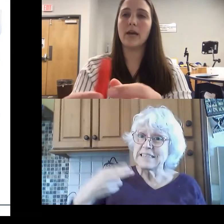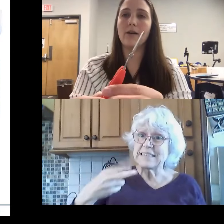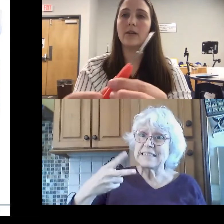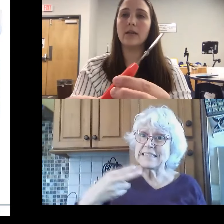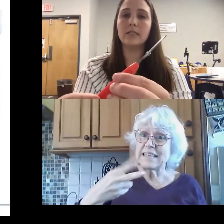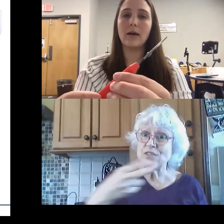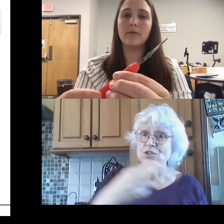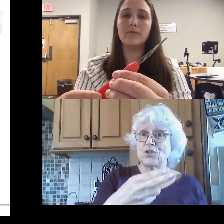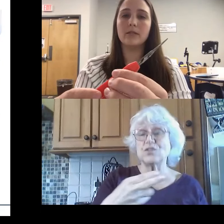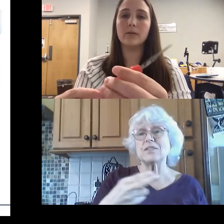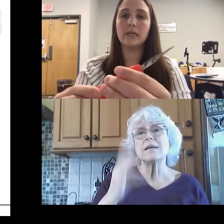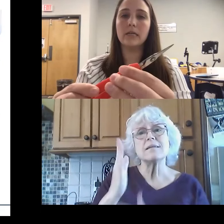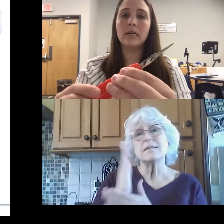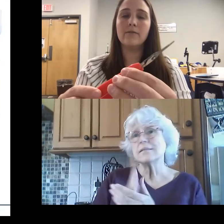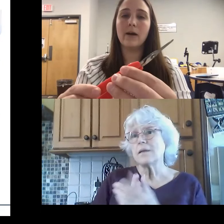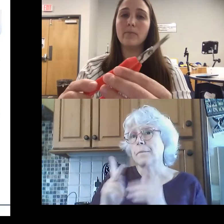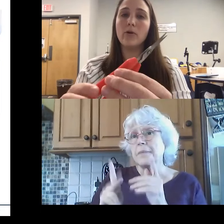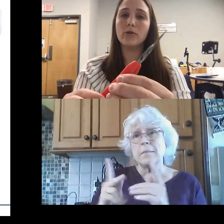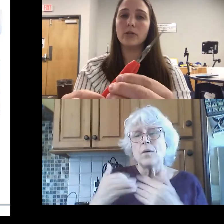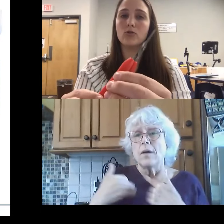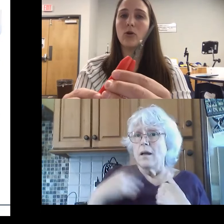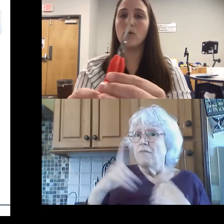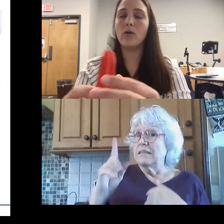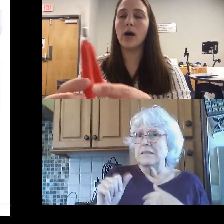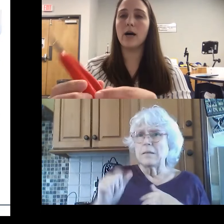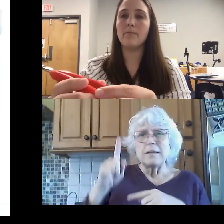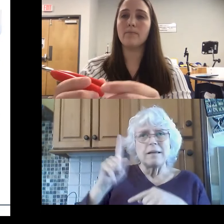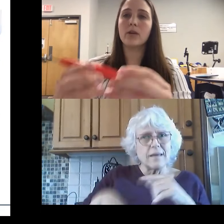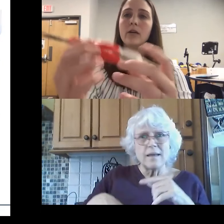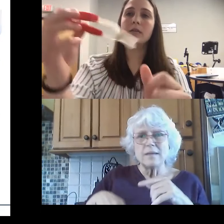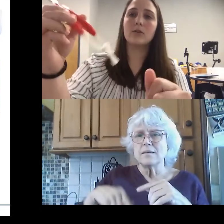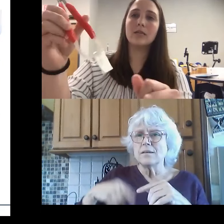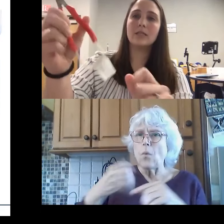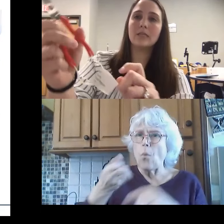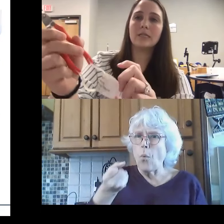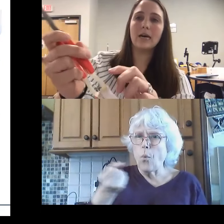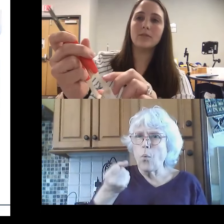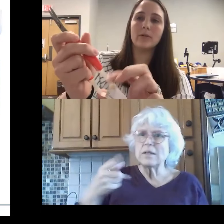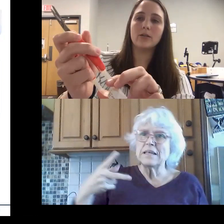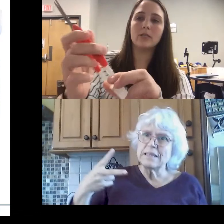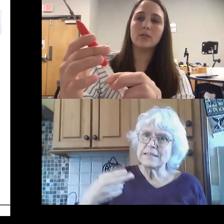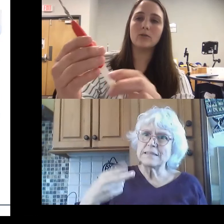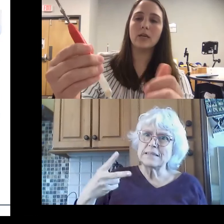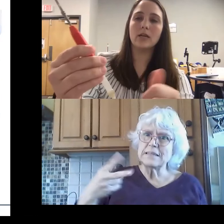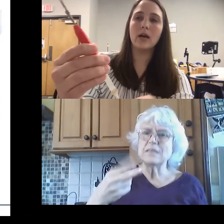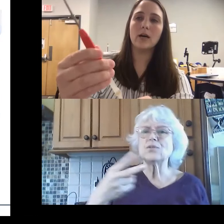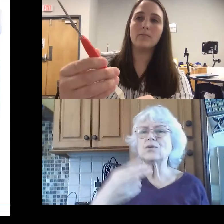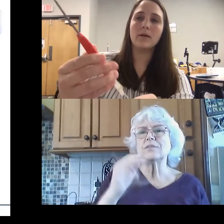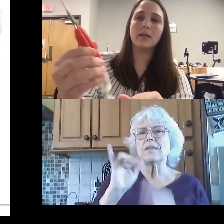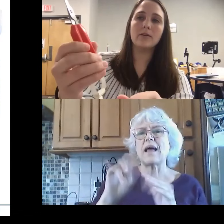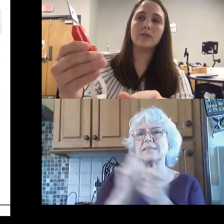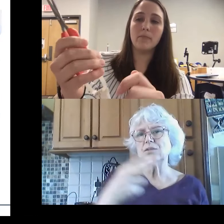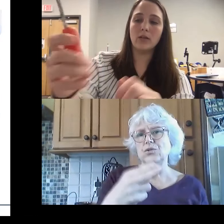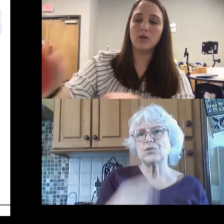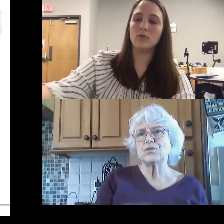who may have any type of disability on motor control. Um, so this is an adapted pair of scissors that, um,